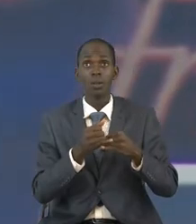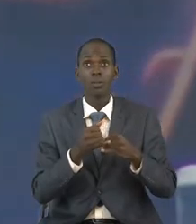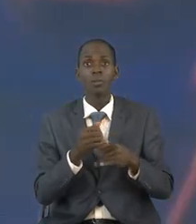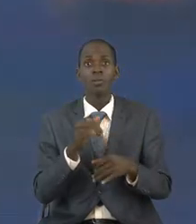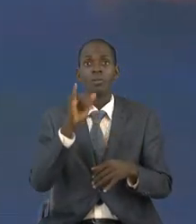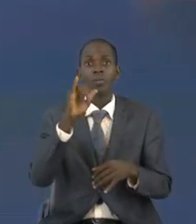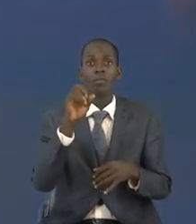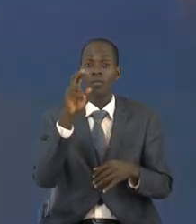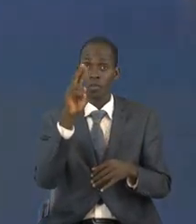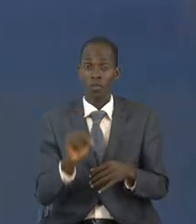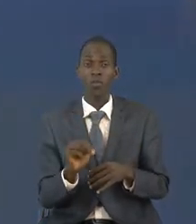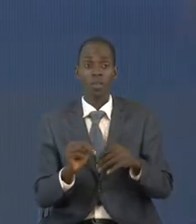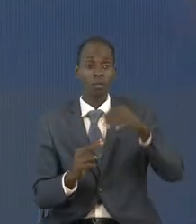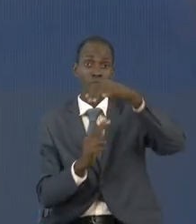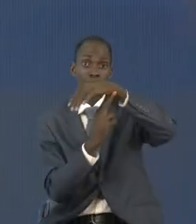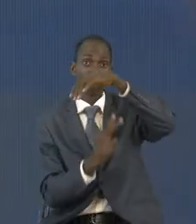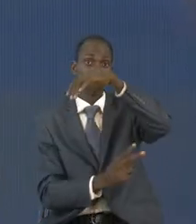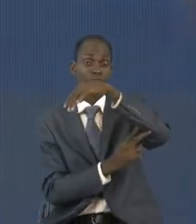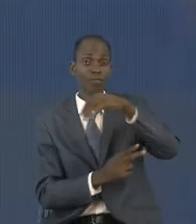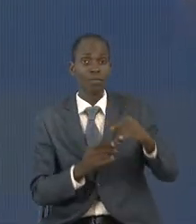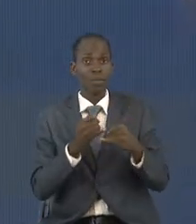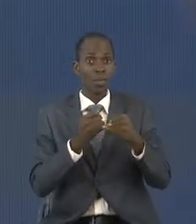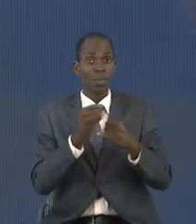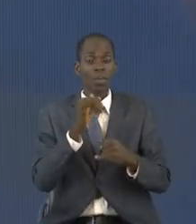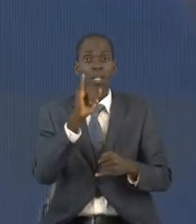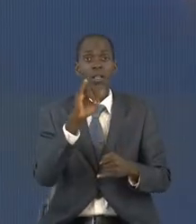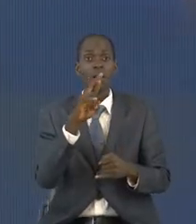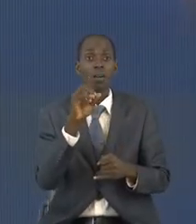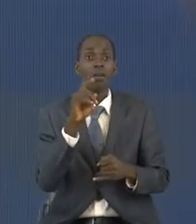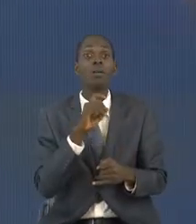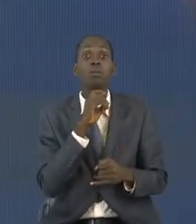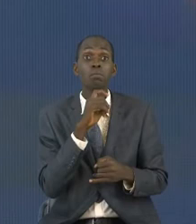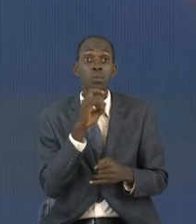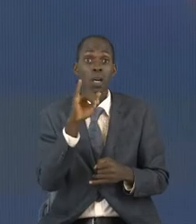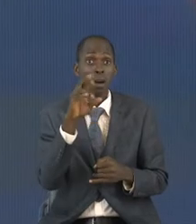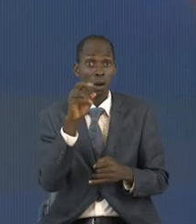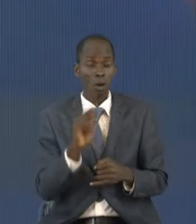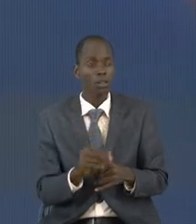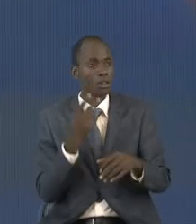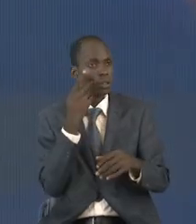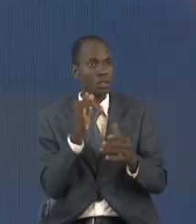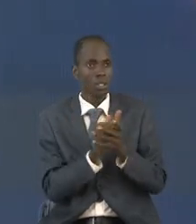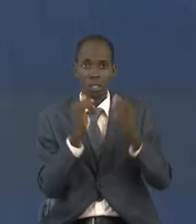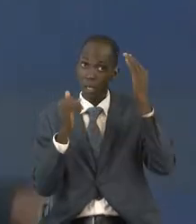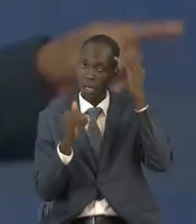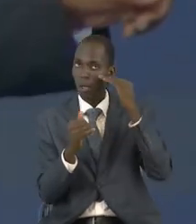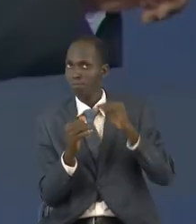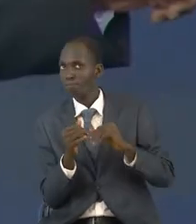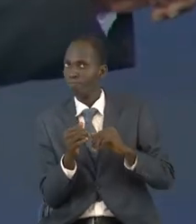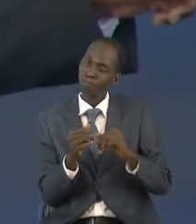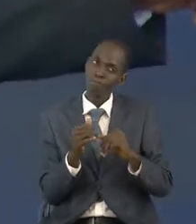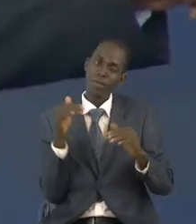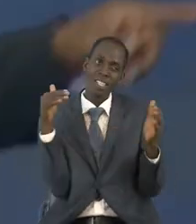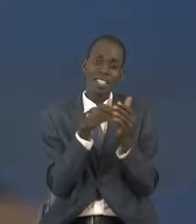pillar there, based on that foundation, and you knock your head on that pillar, you break your